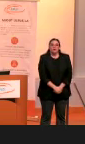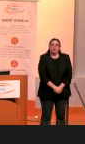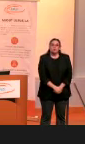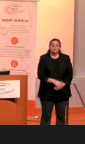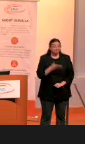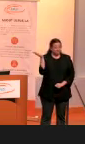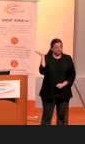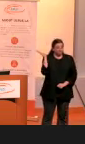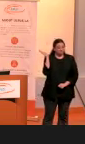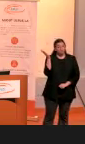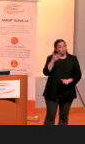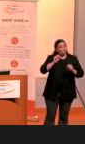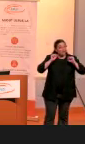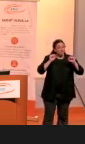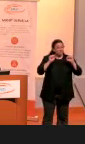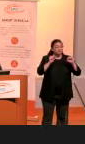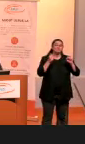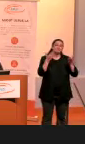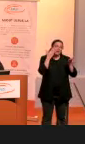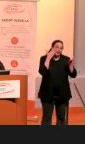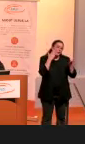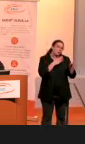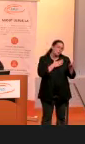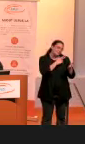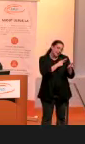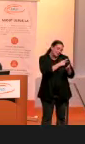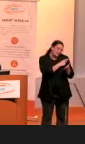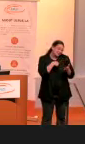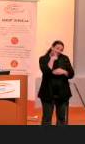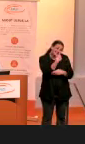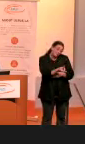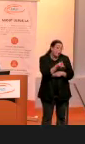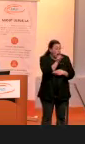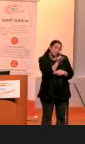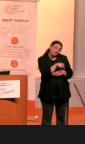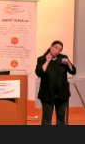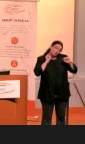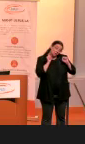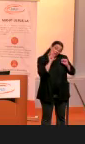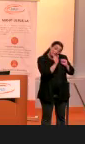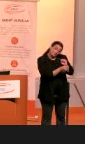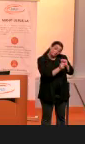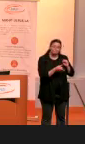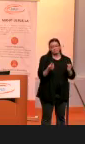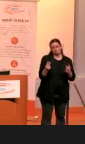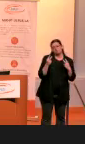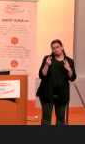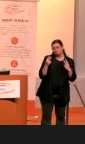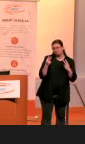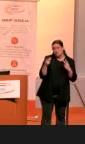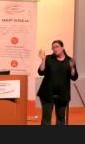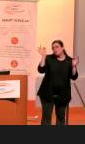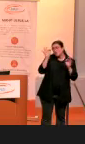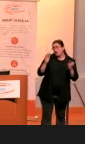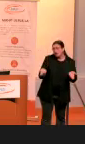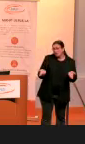So exercise, I know when I look at my patients, or when I tell my patients they should be exercising, they look at me like, you have no idea